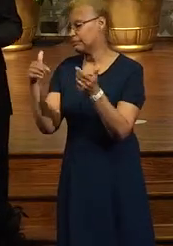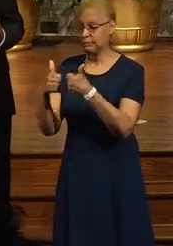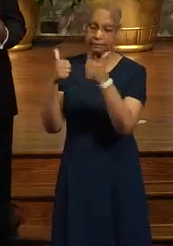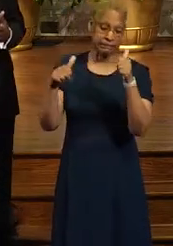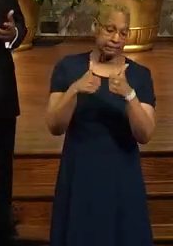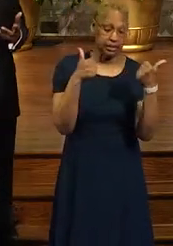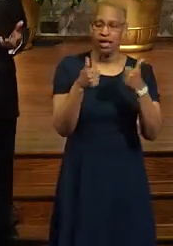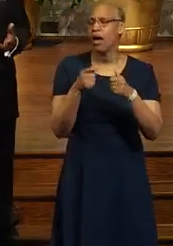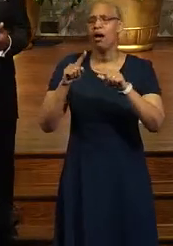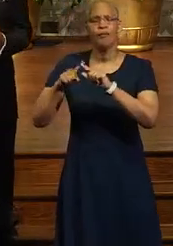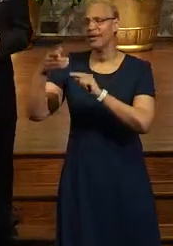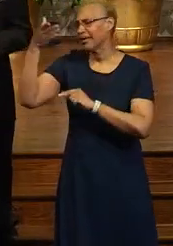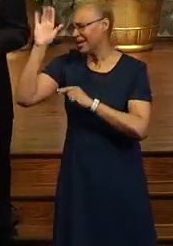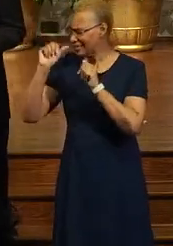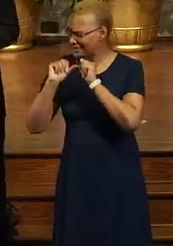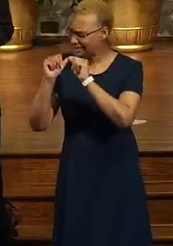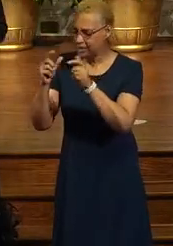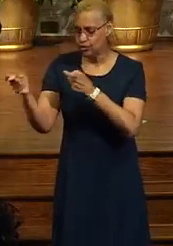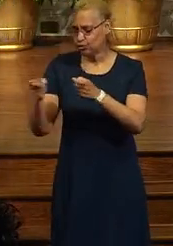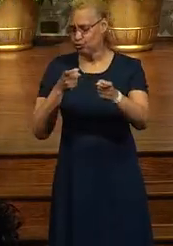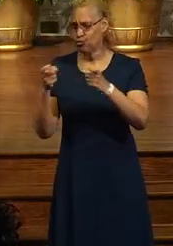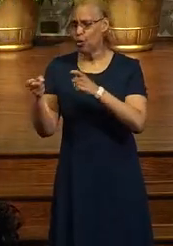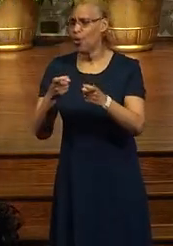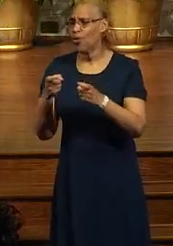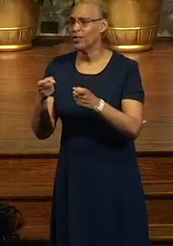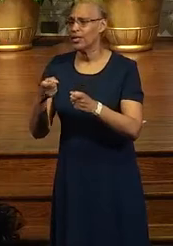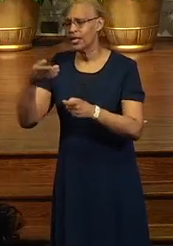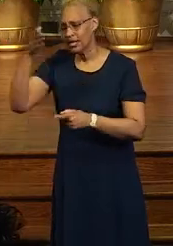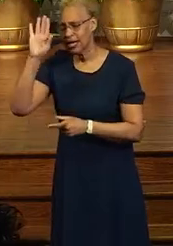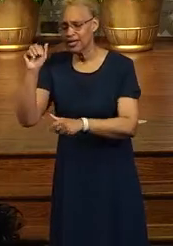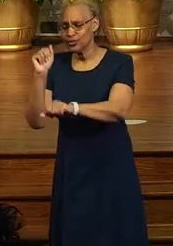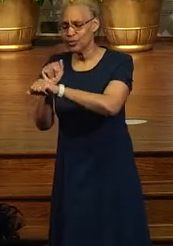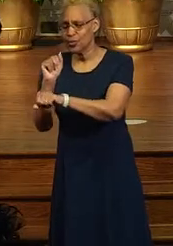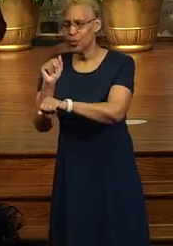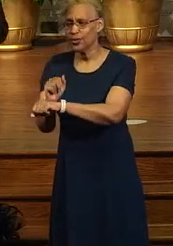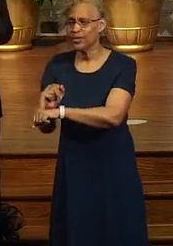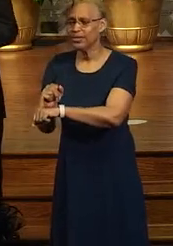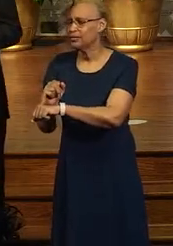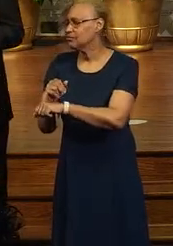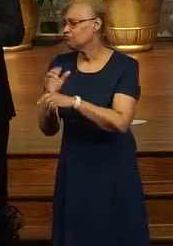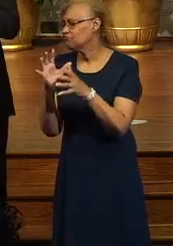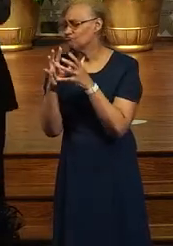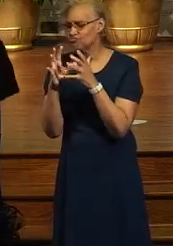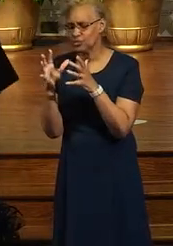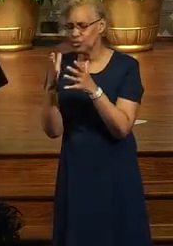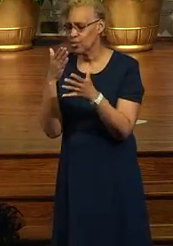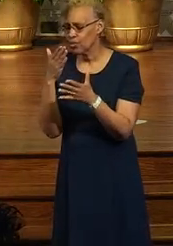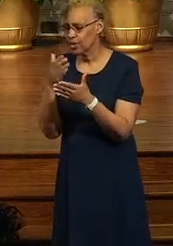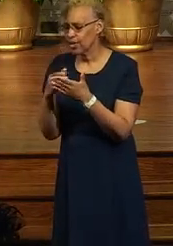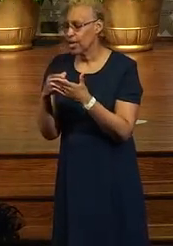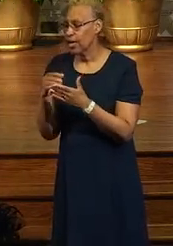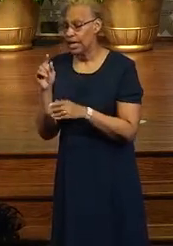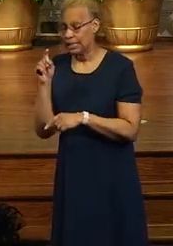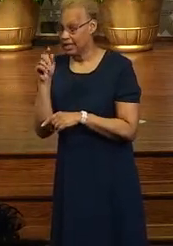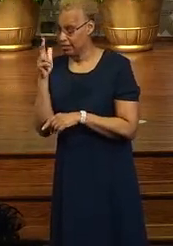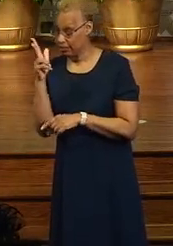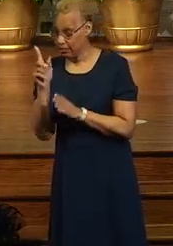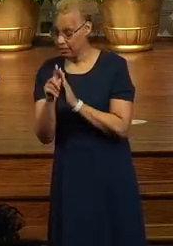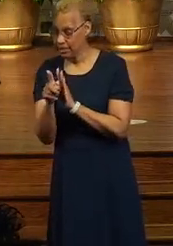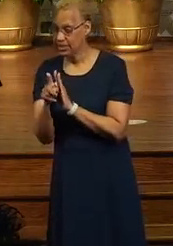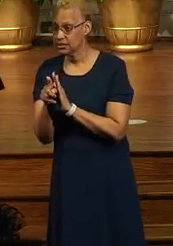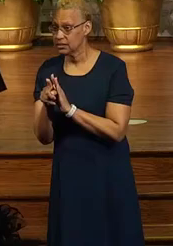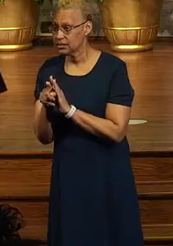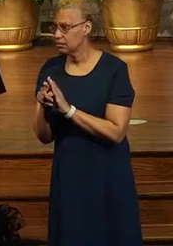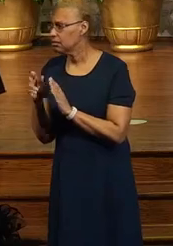is still on the throne, and he is working in a mighty way. So here's what I need. I need 3 minutes of your time. Do we